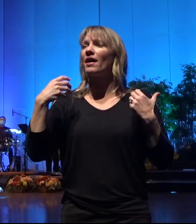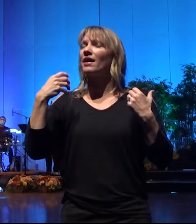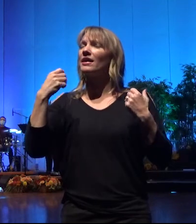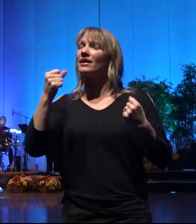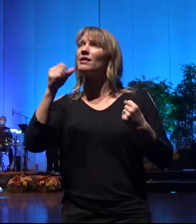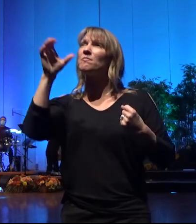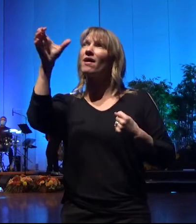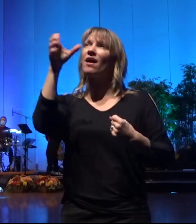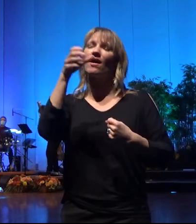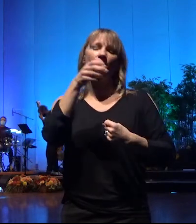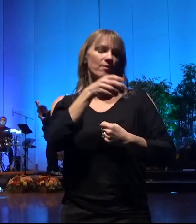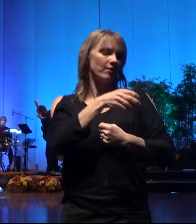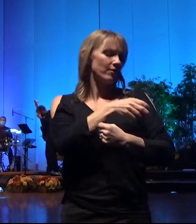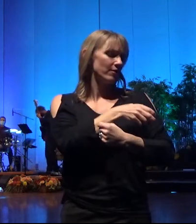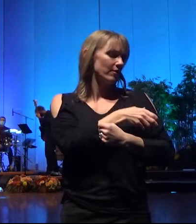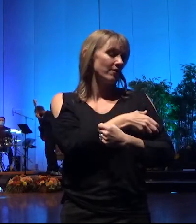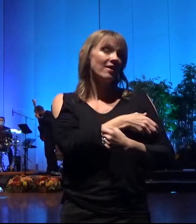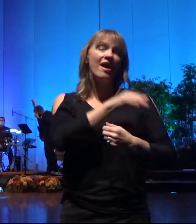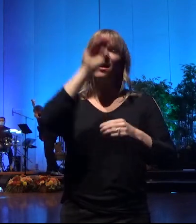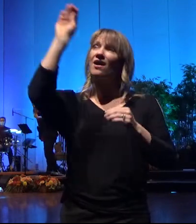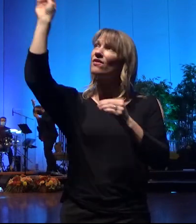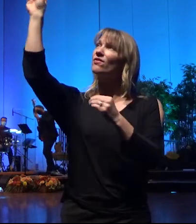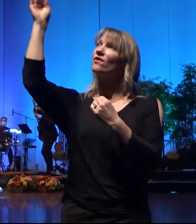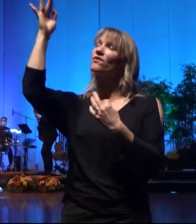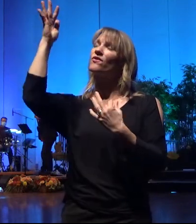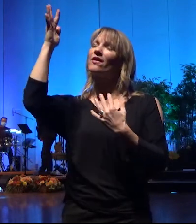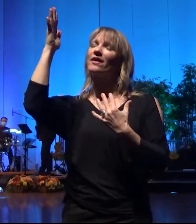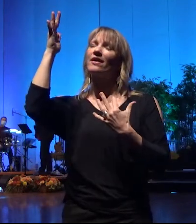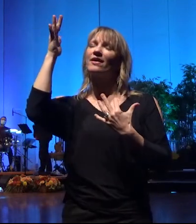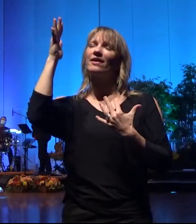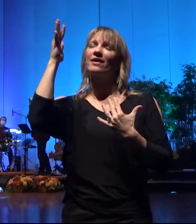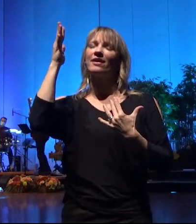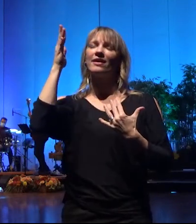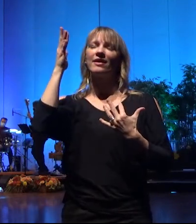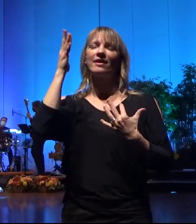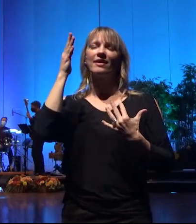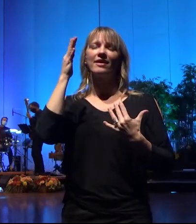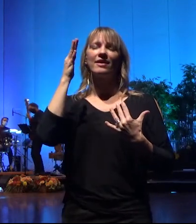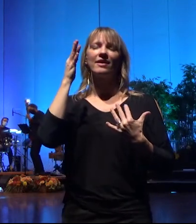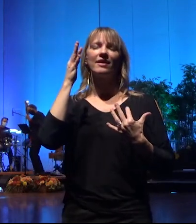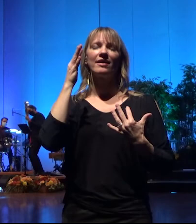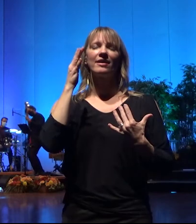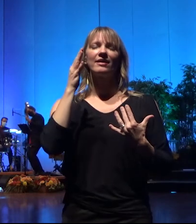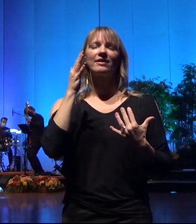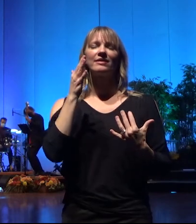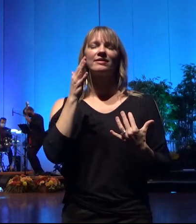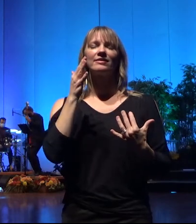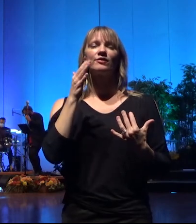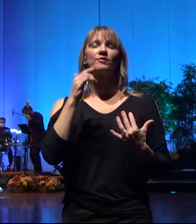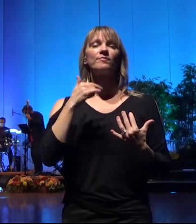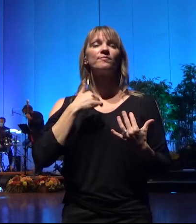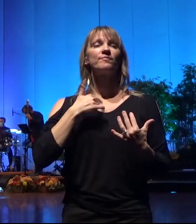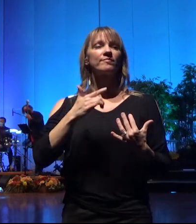can feel the mighty power and the